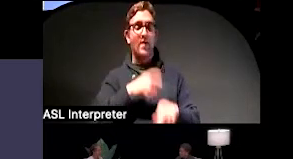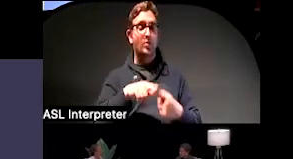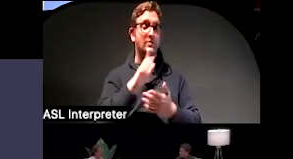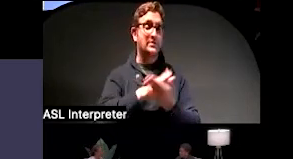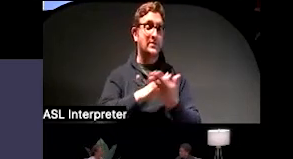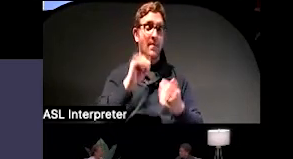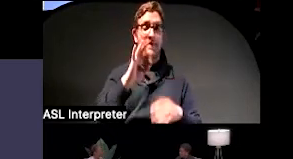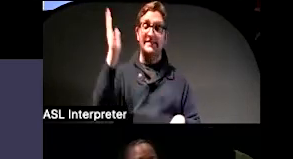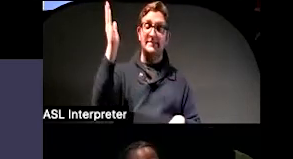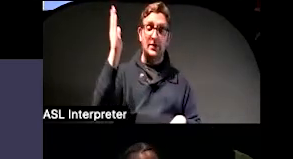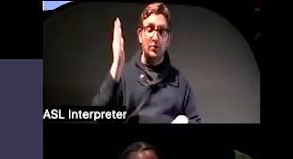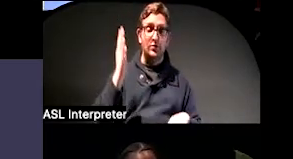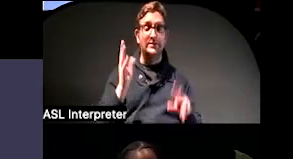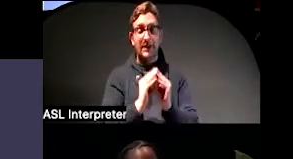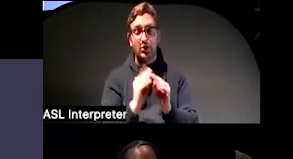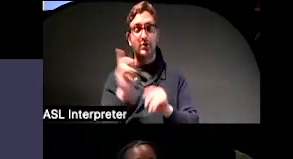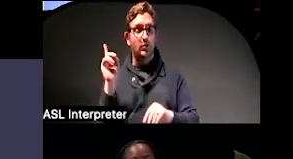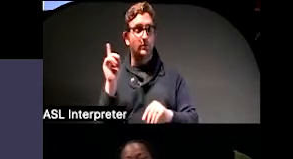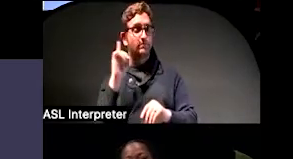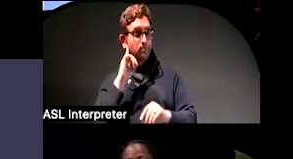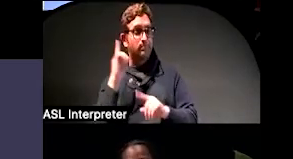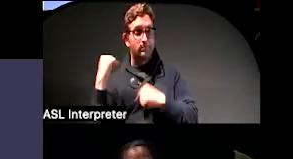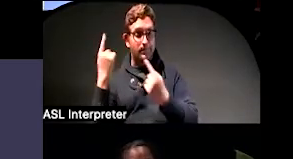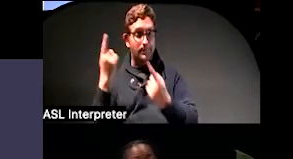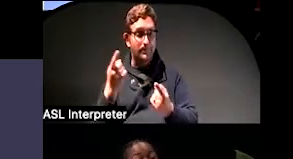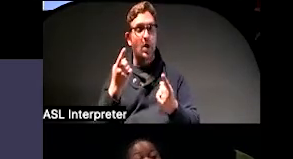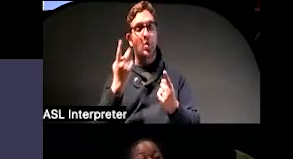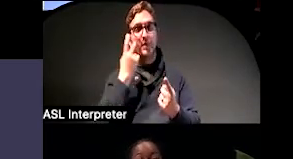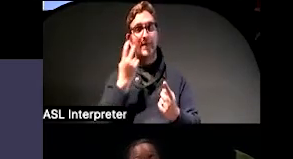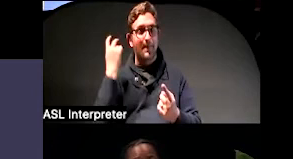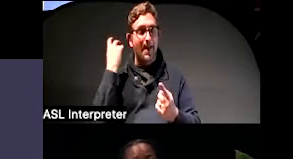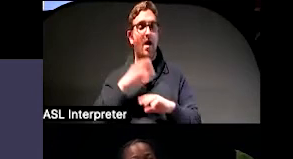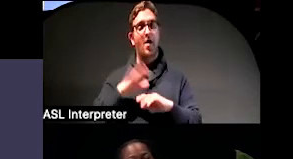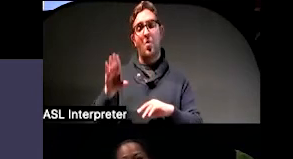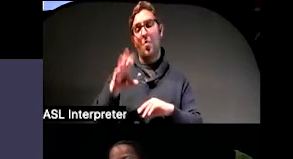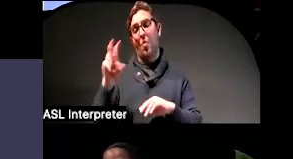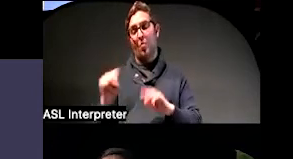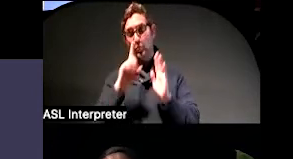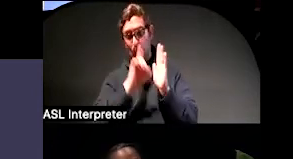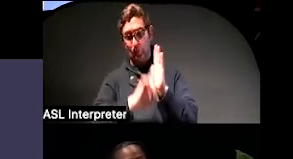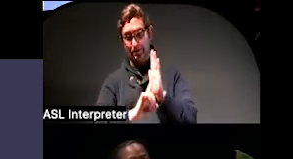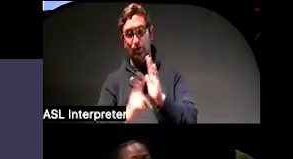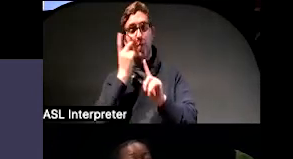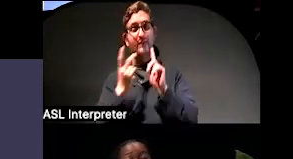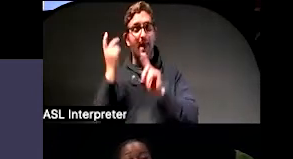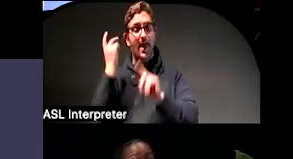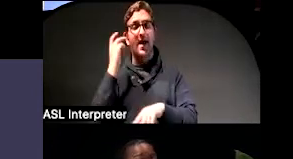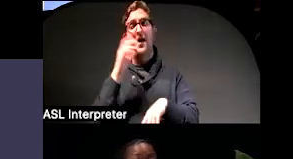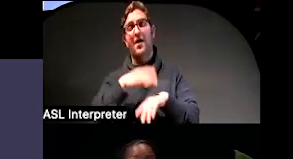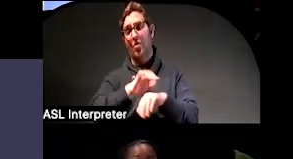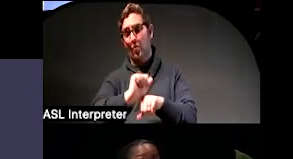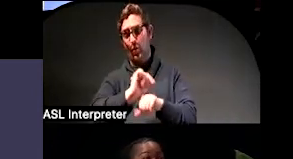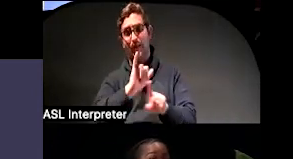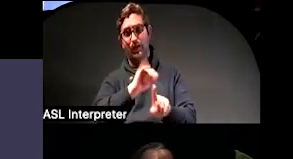speakers or sessions that you've listened in on and reflect back on your own research, reflect on the work that